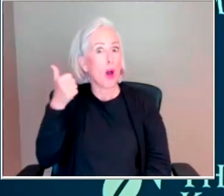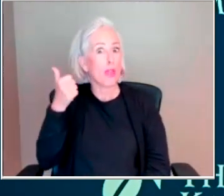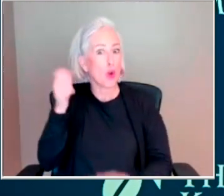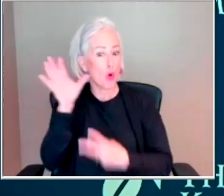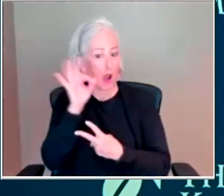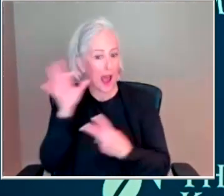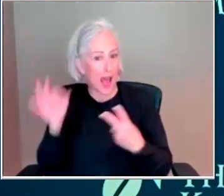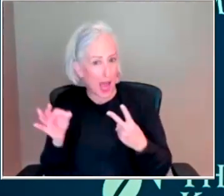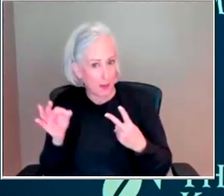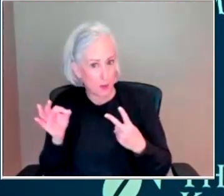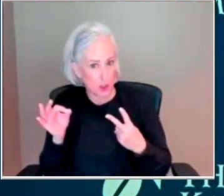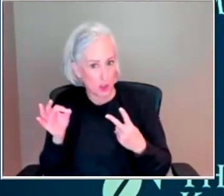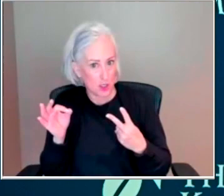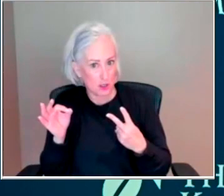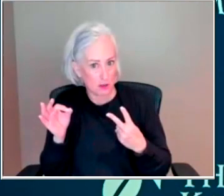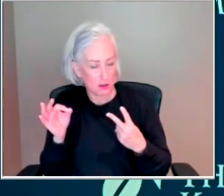of